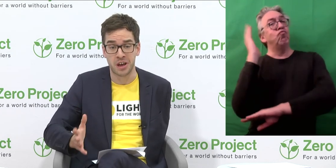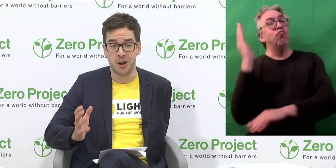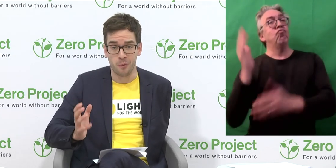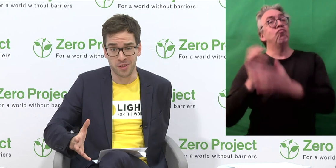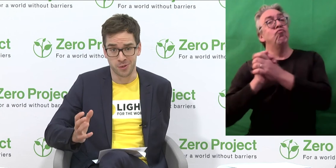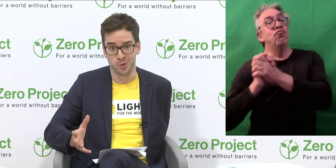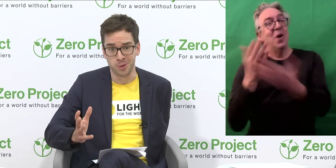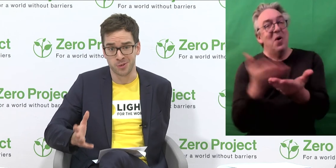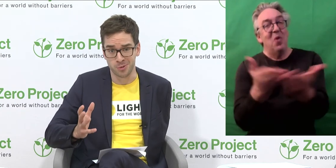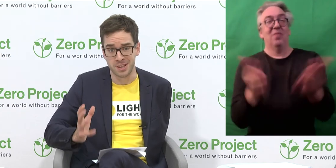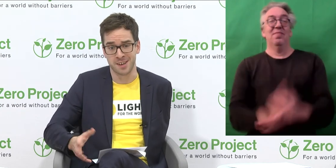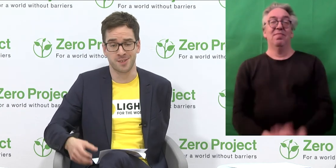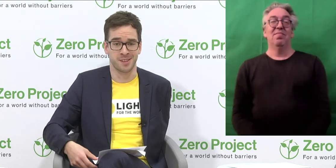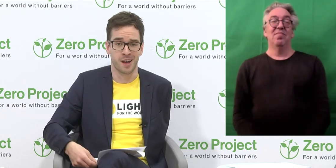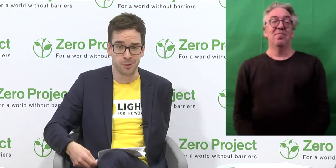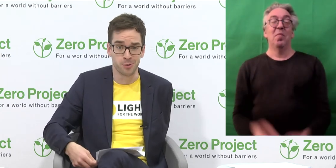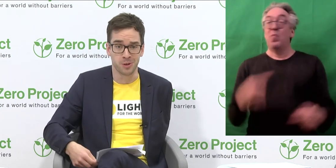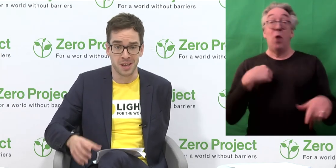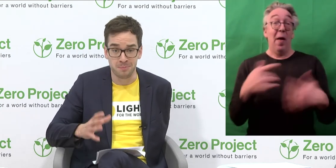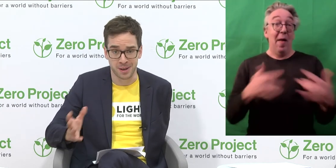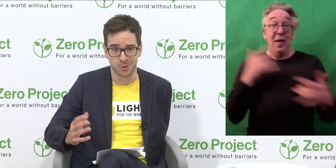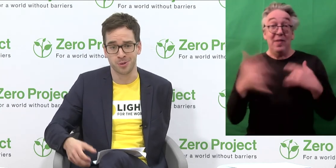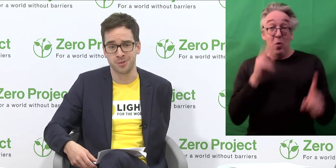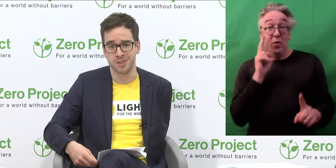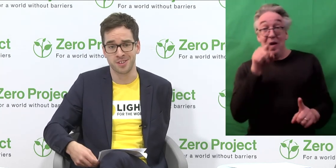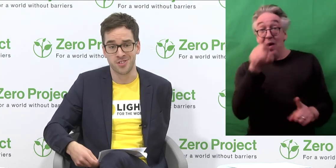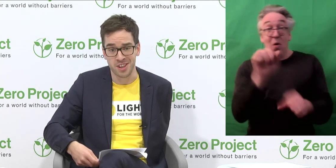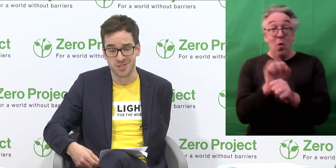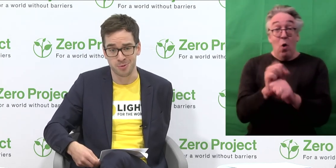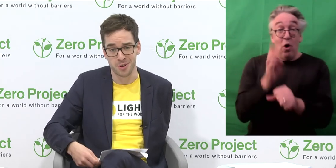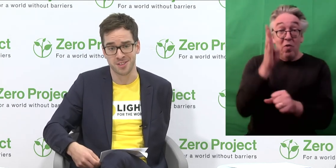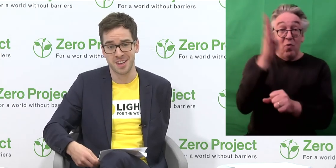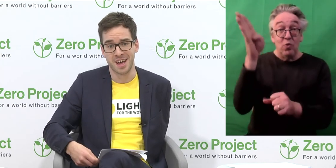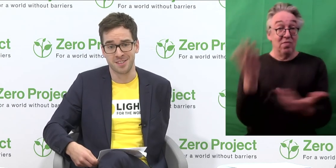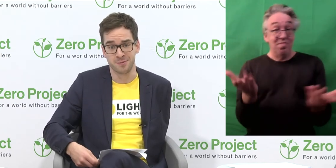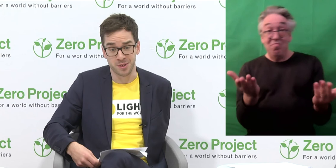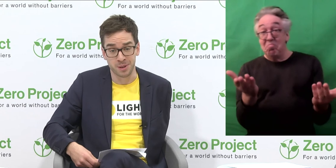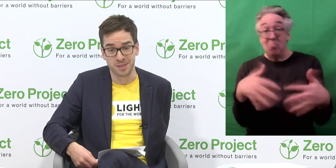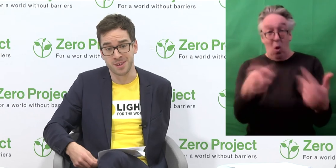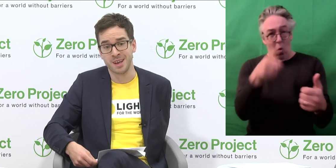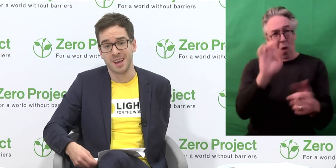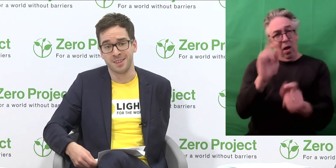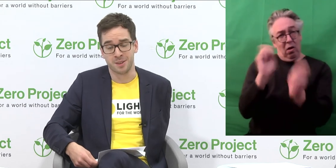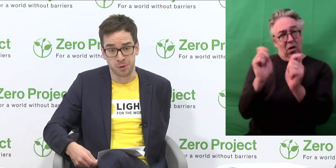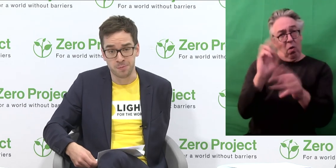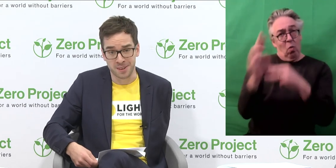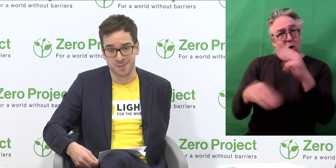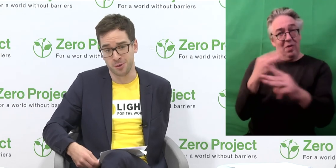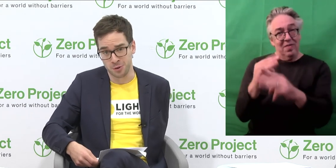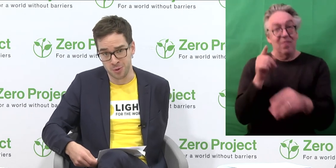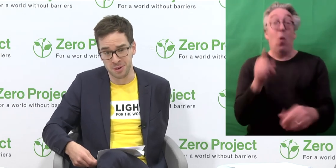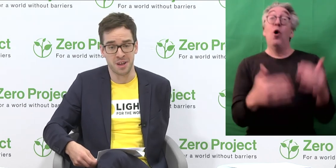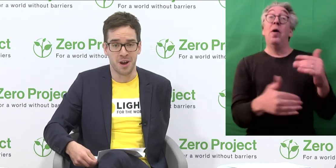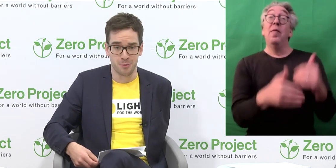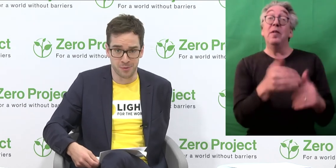see what you will do next and how you will impact your communities and change the world and the visibility and the perspective